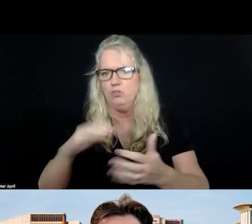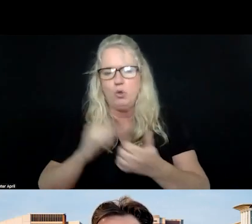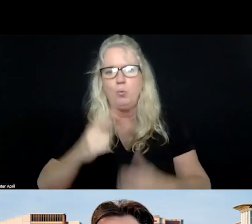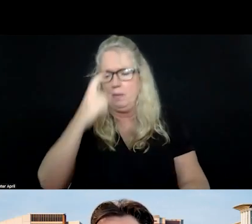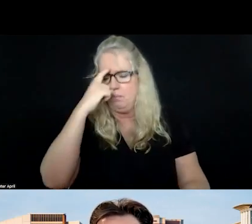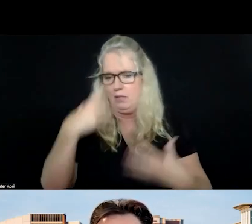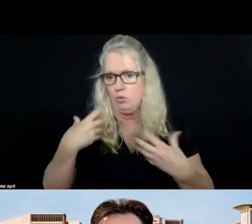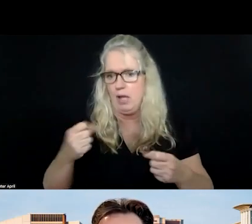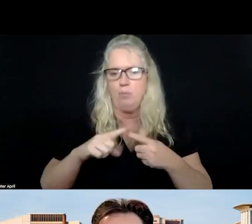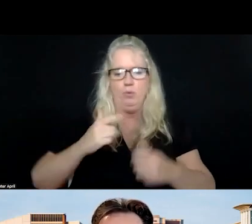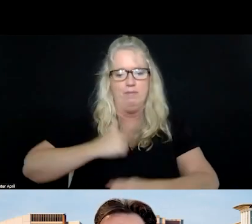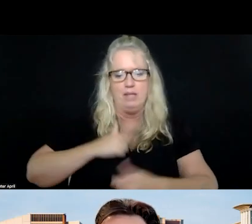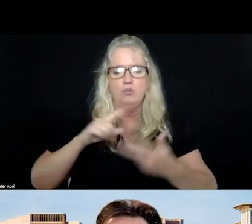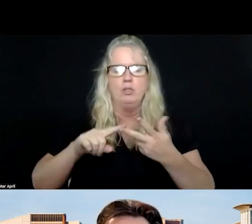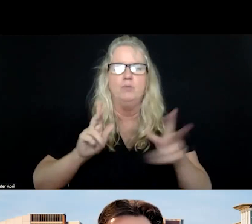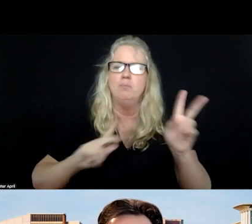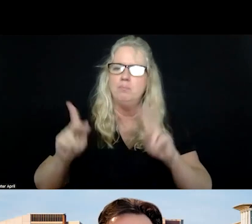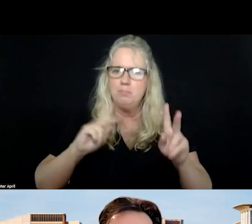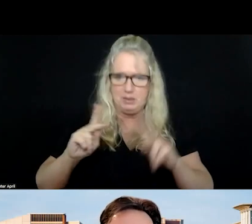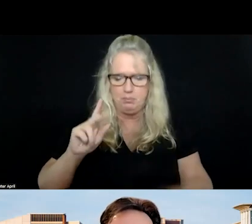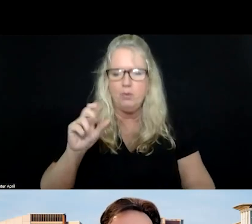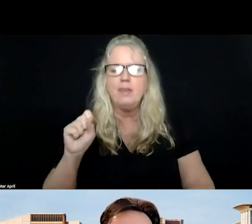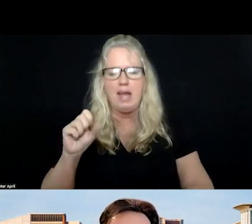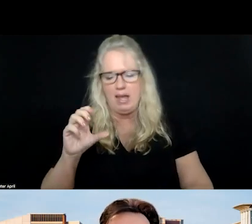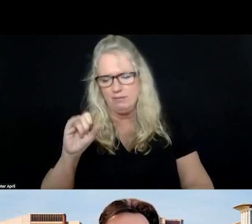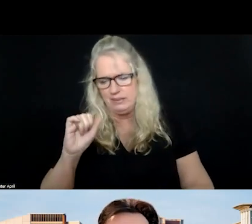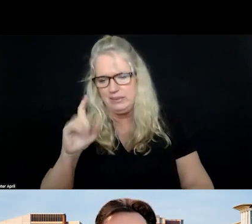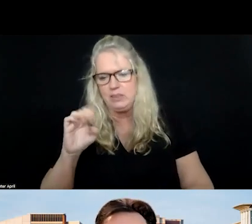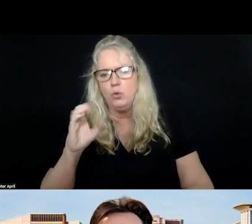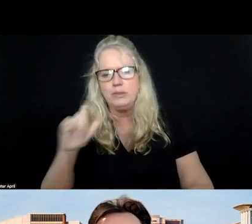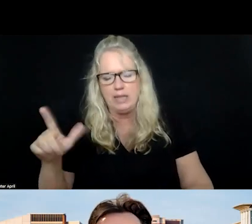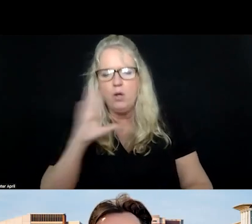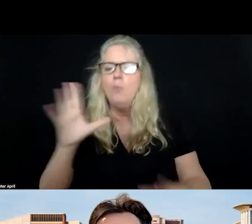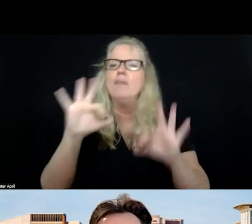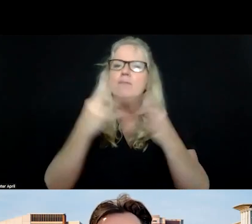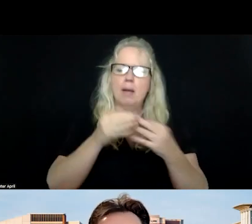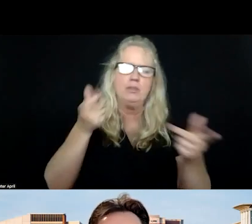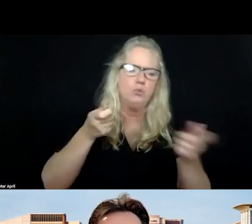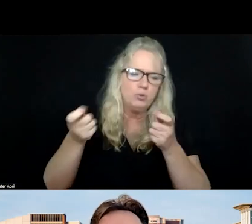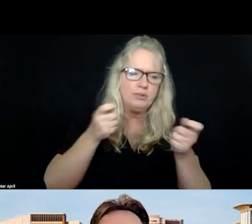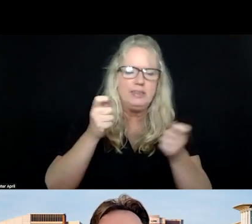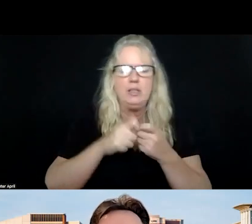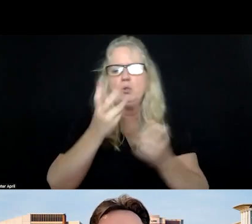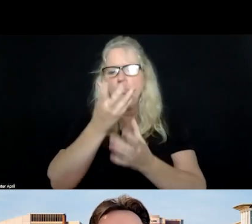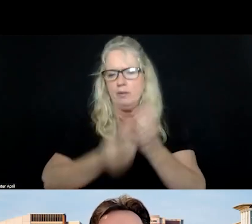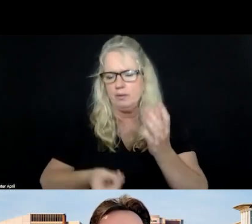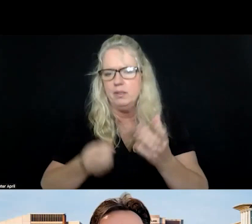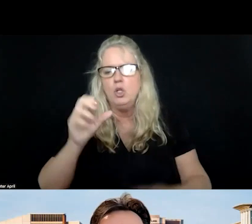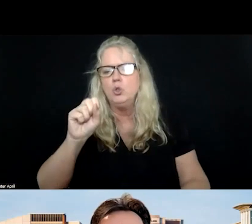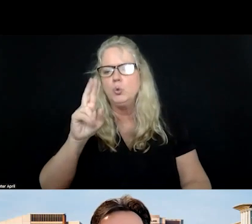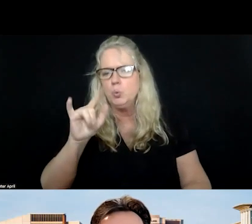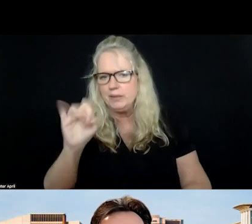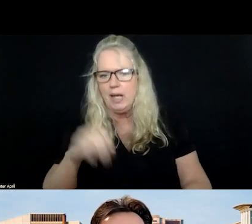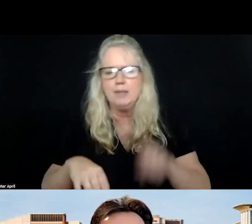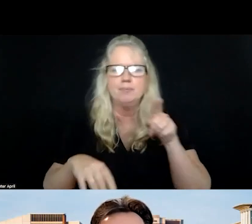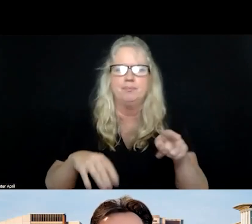groups, with veterans groups, with people who have sickle cell disease, with families that are dealing with suicide loss. These are QR codes for